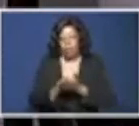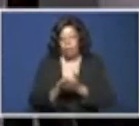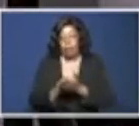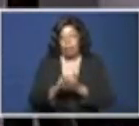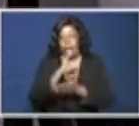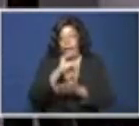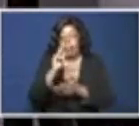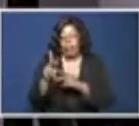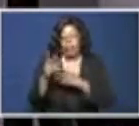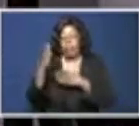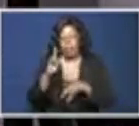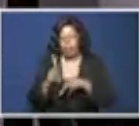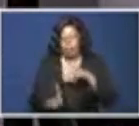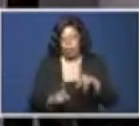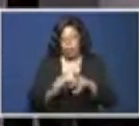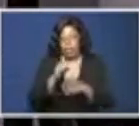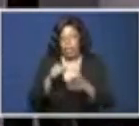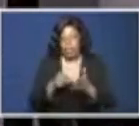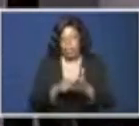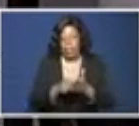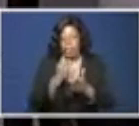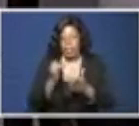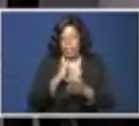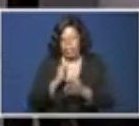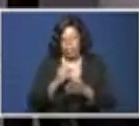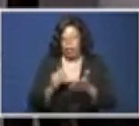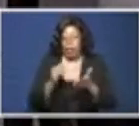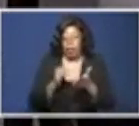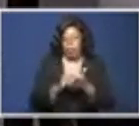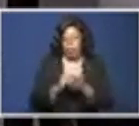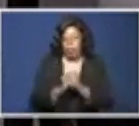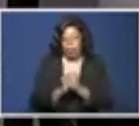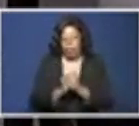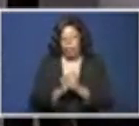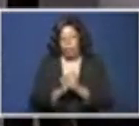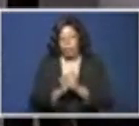people. This is wholly against the letter